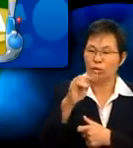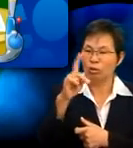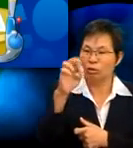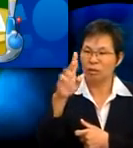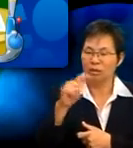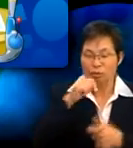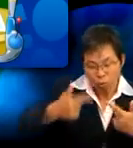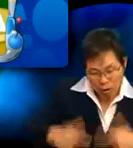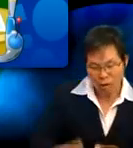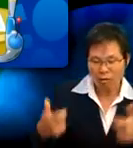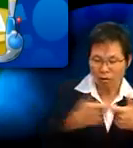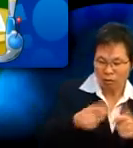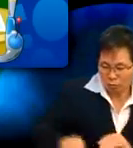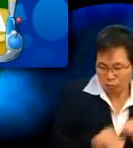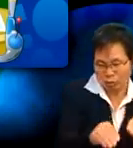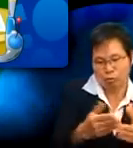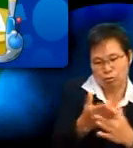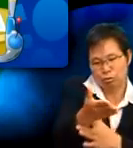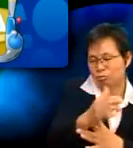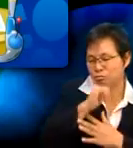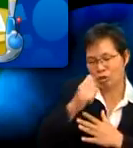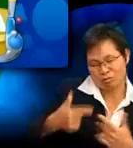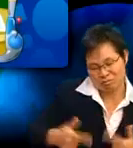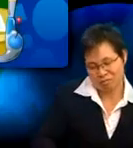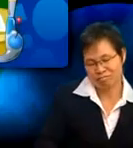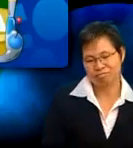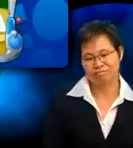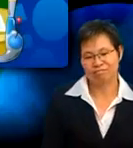Non-conductor do not allow electricity to flow through them.